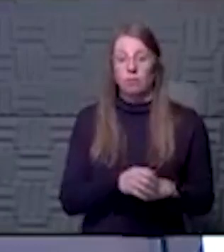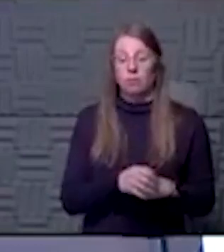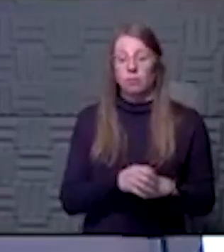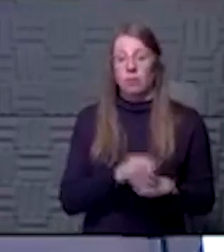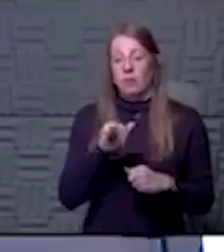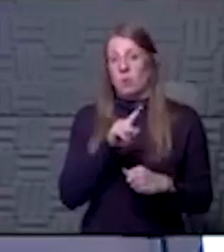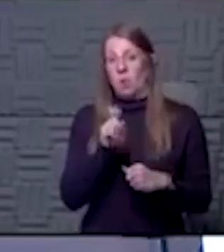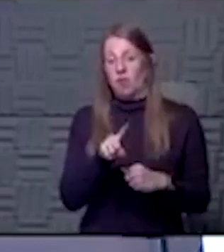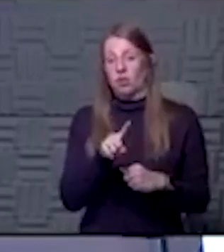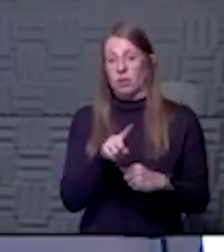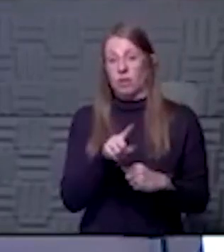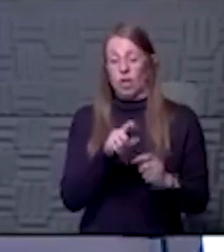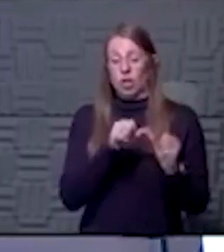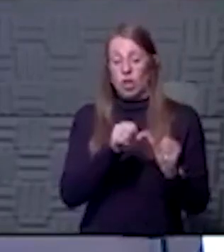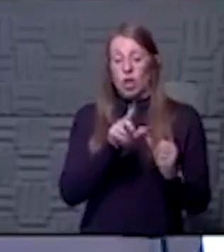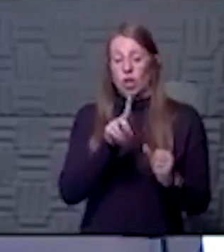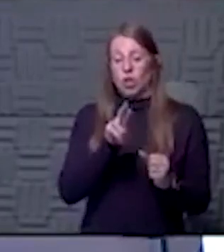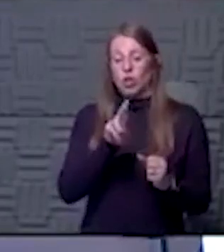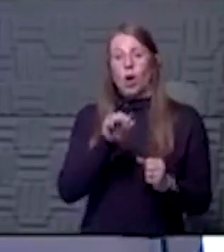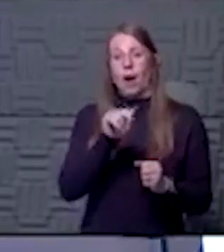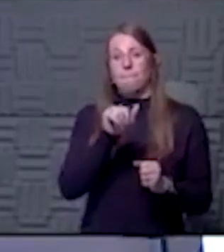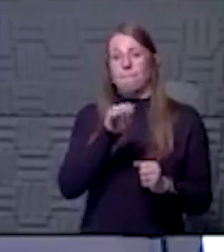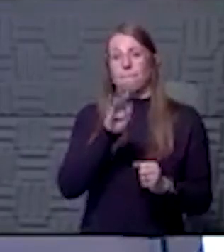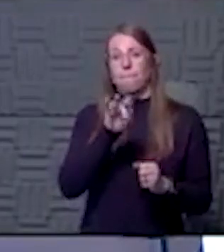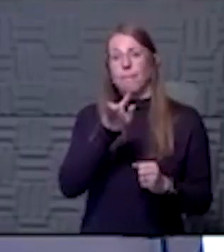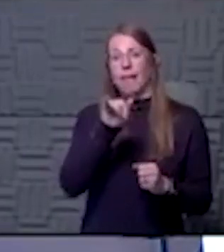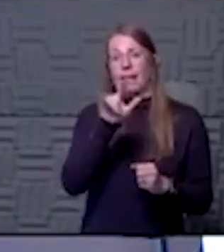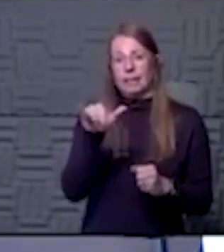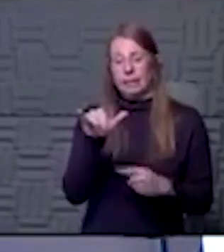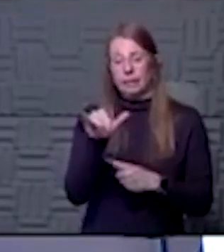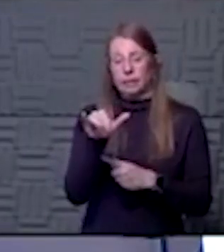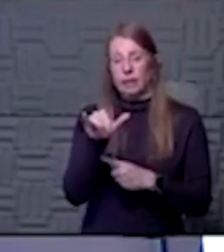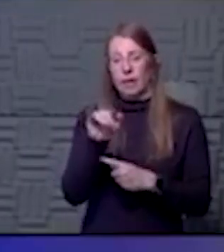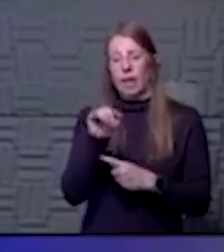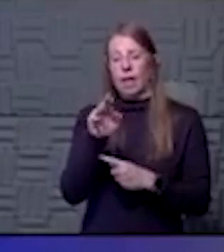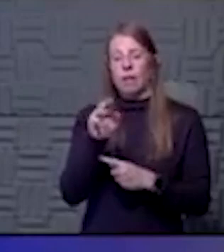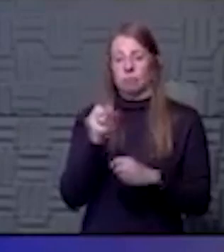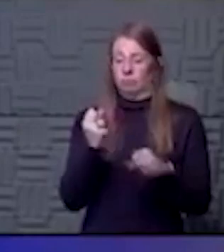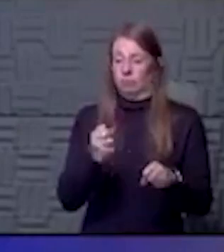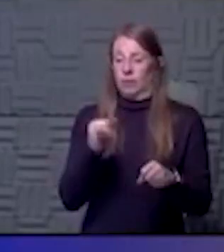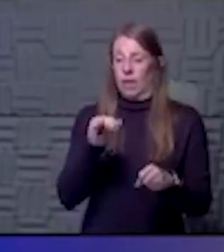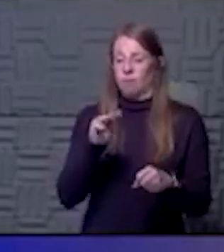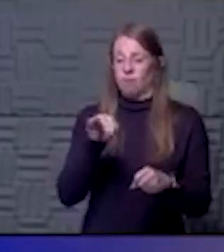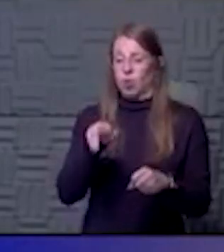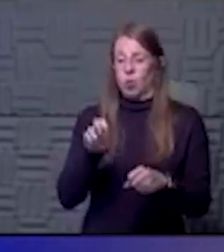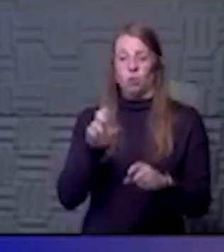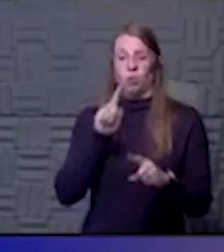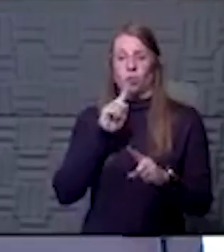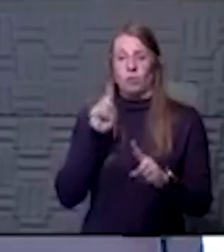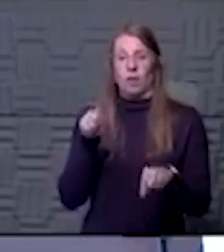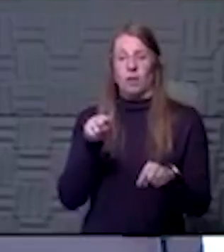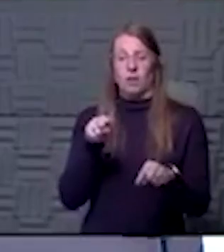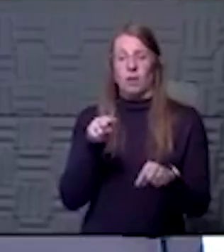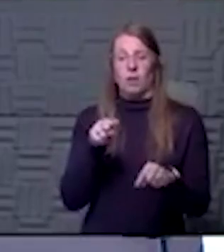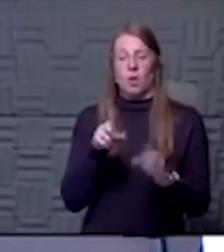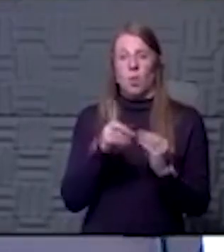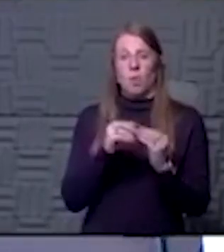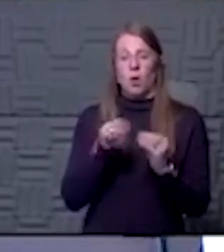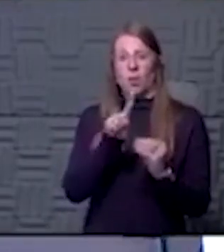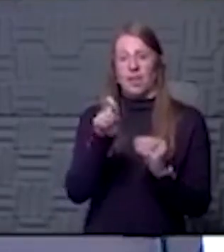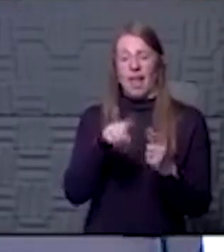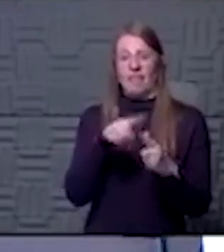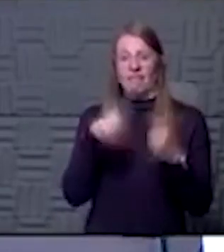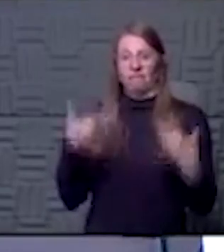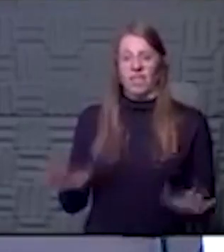the durability. It's a very durable immune response that we have to that vaccine. One more question, then we have to roll. Oh my